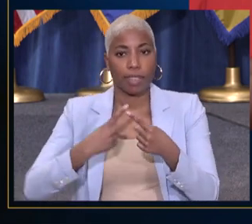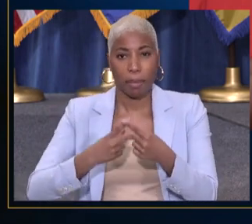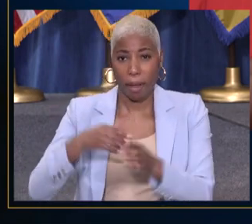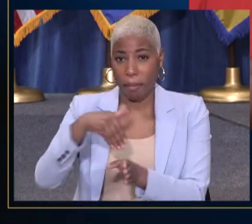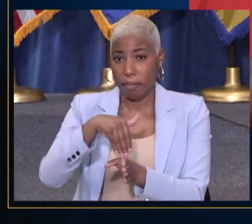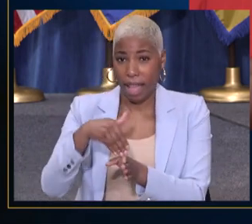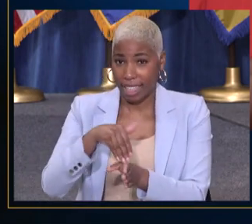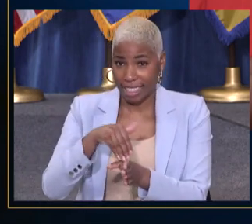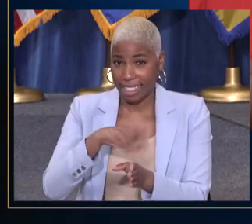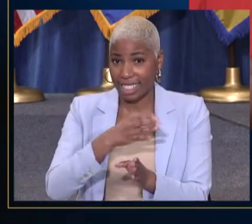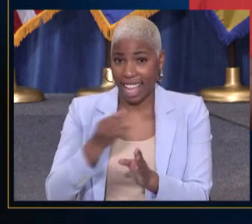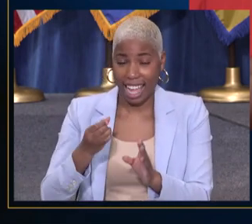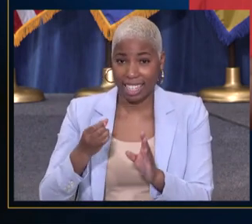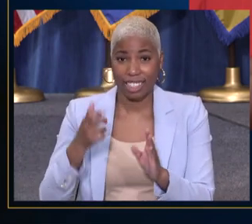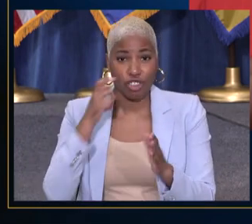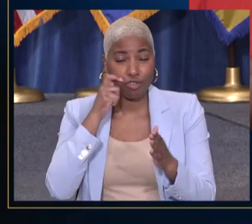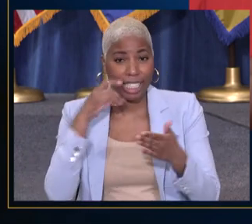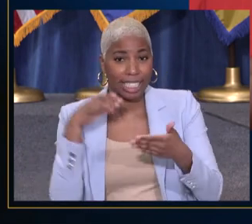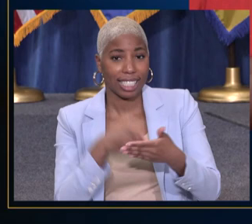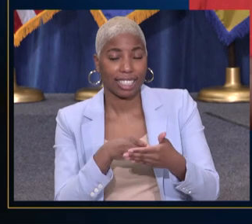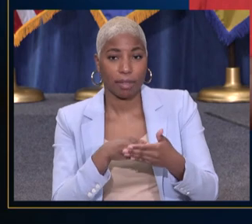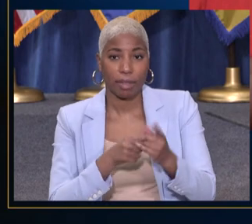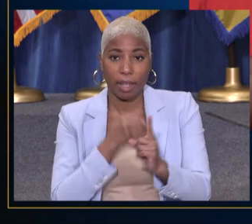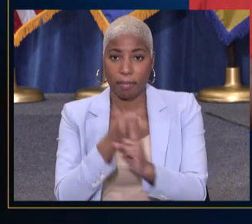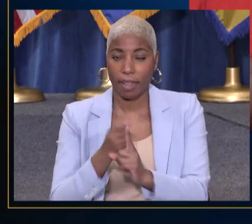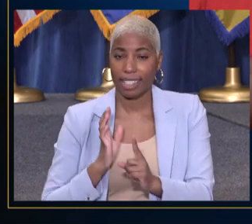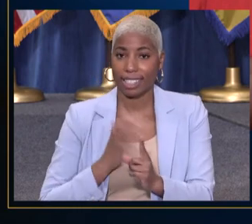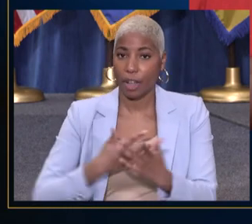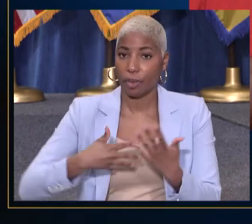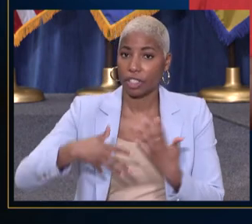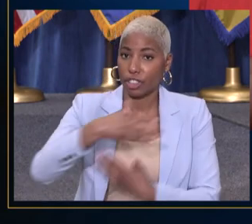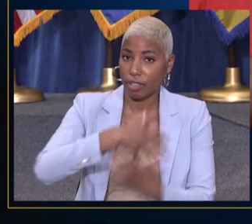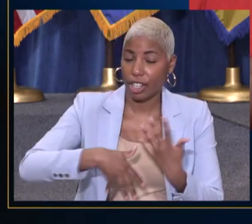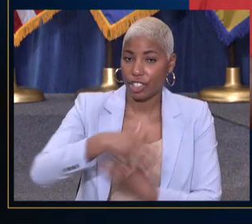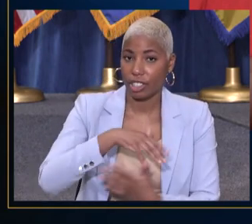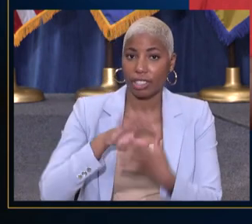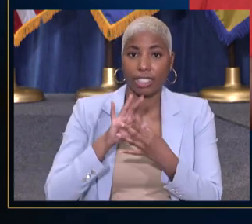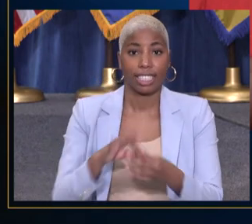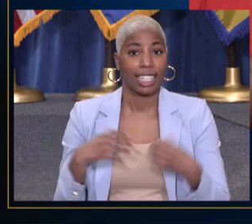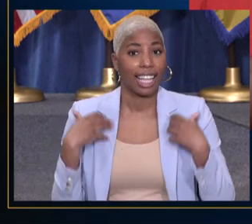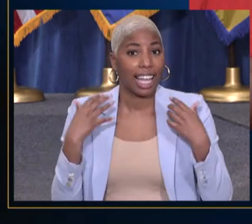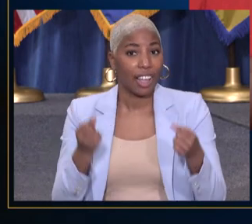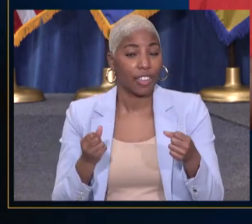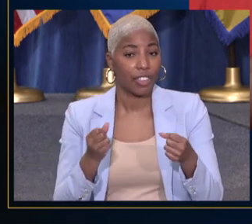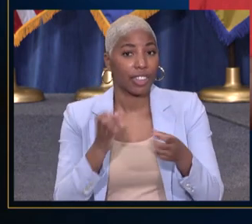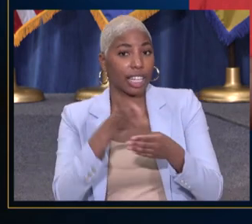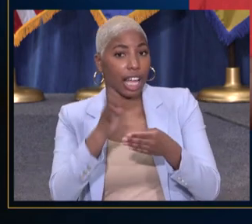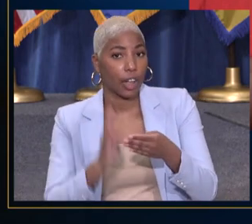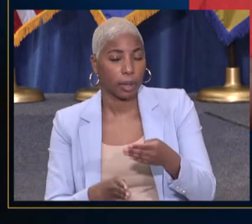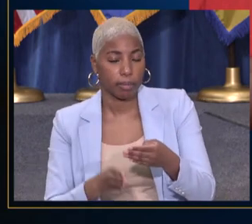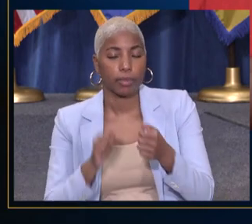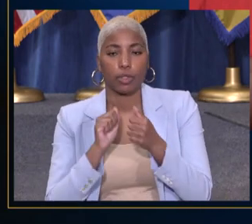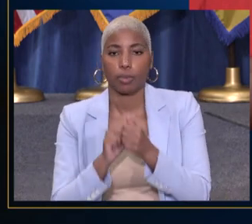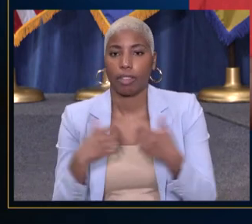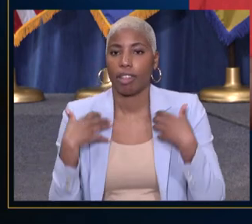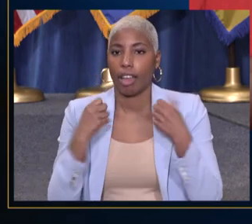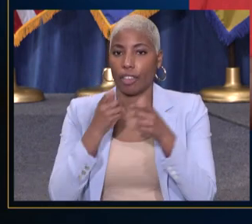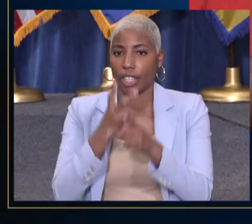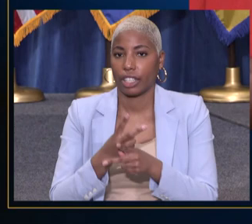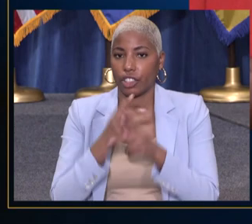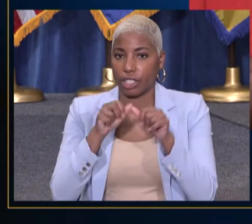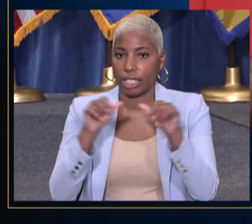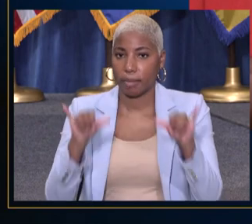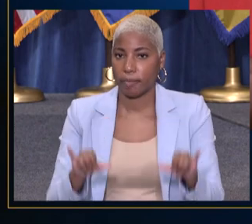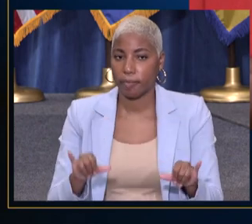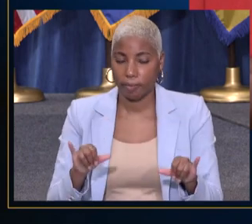racism affects our interactions and our health and our outcomes within the healthcare system. And